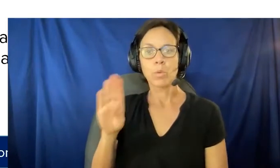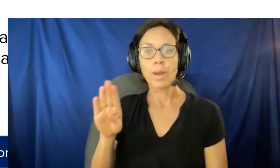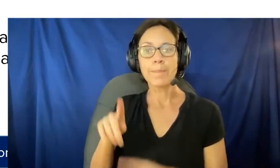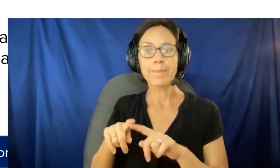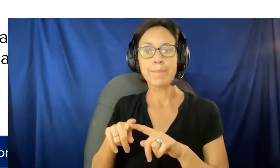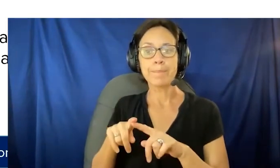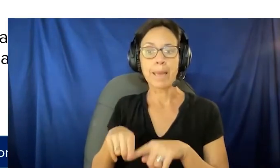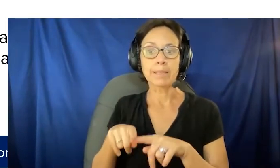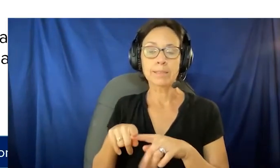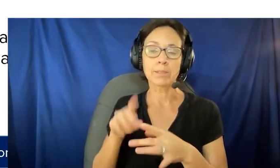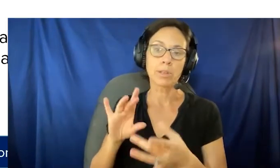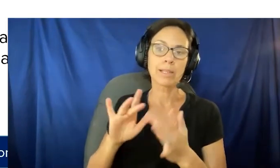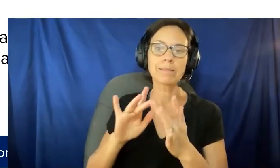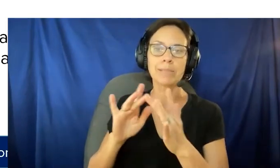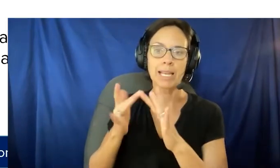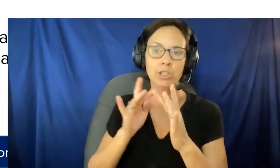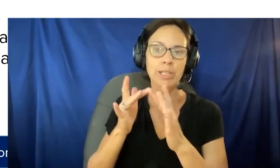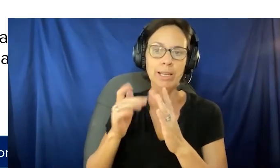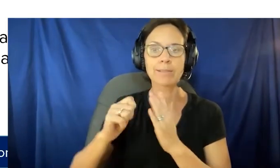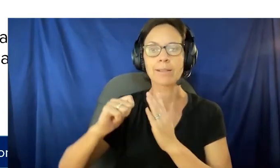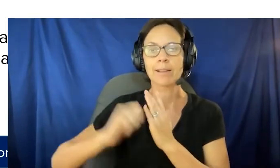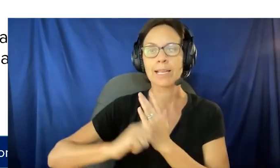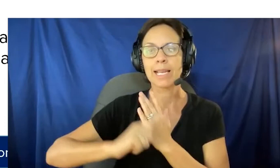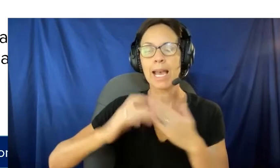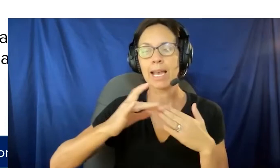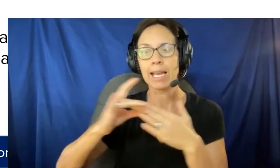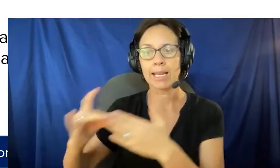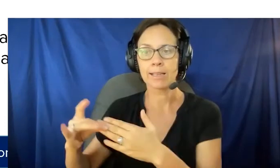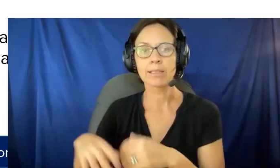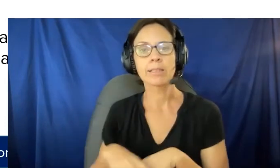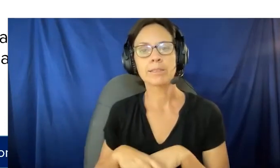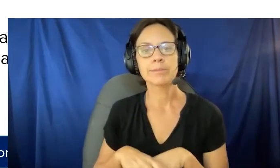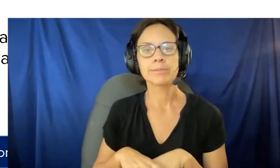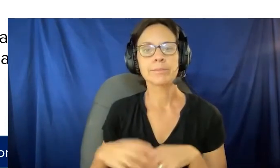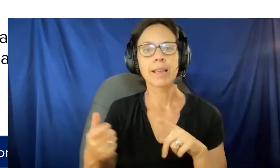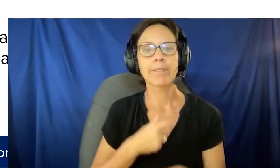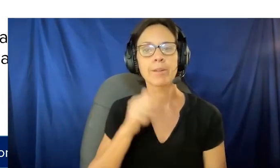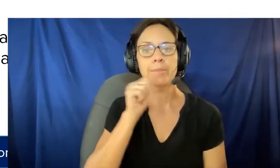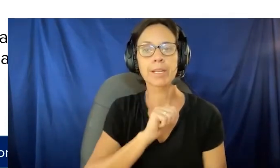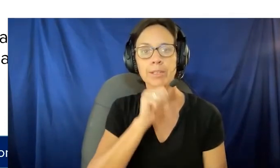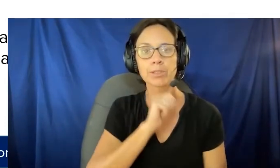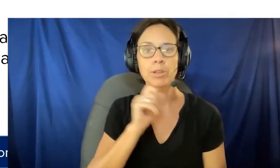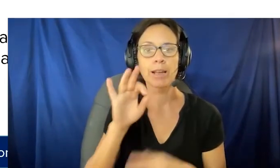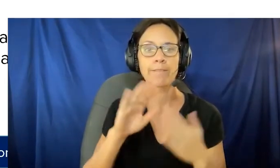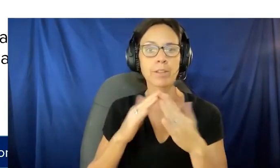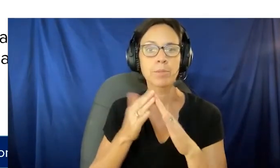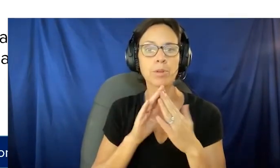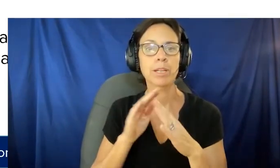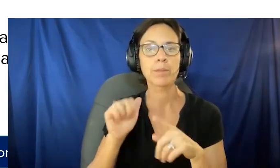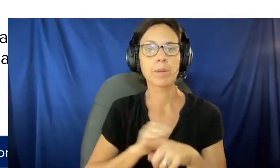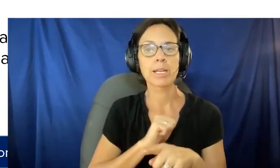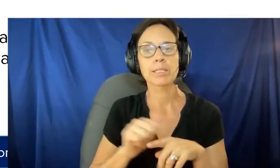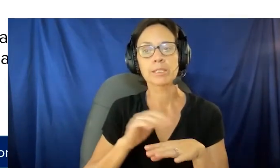web-based guide, and it's from the Arizona Community of Practice on Transition